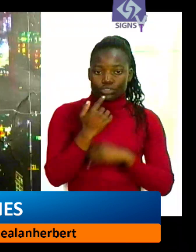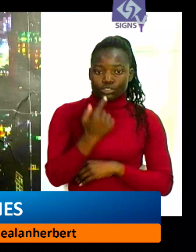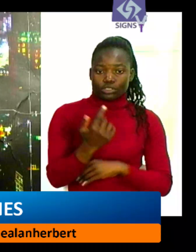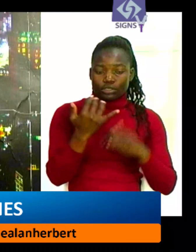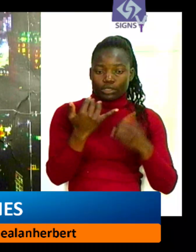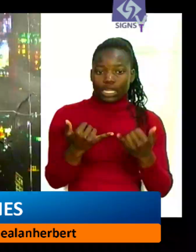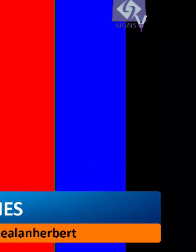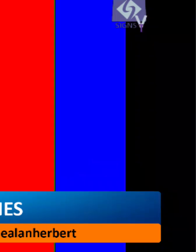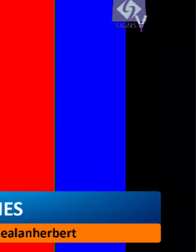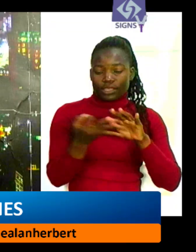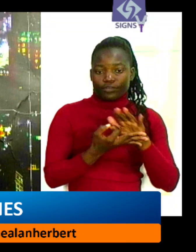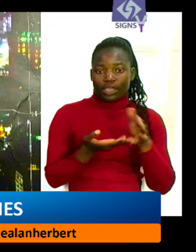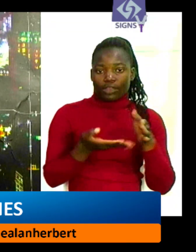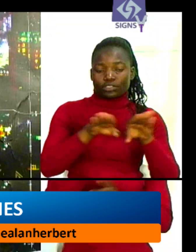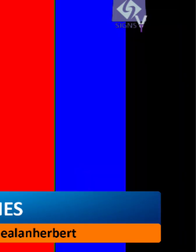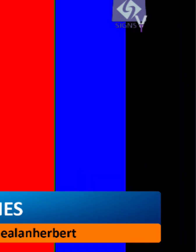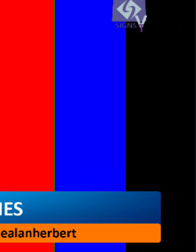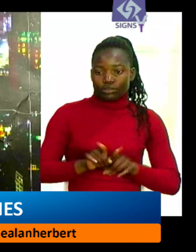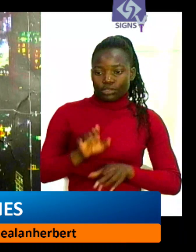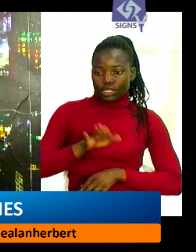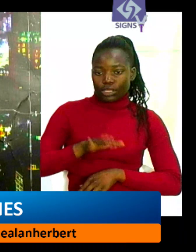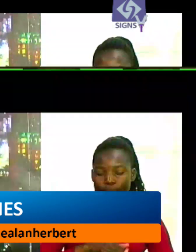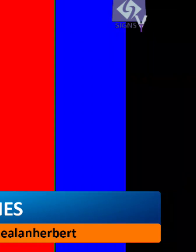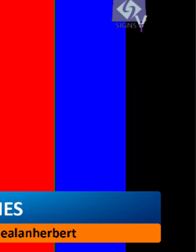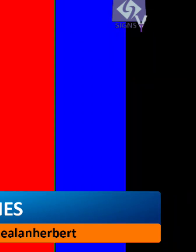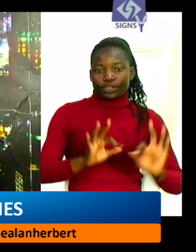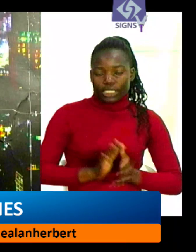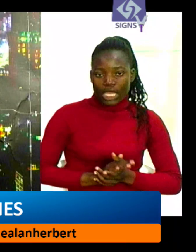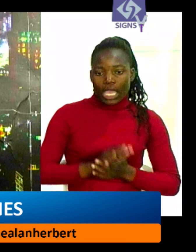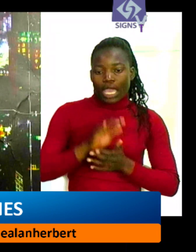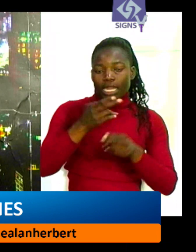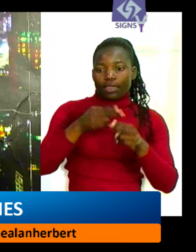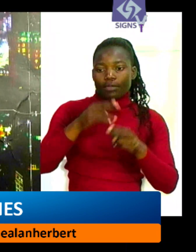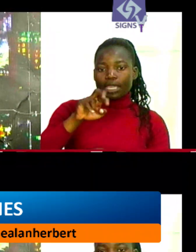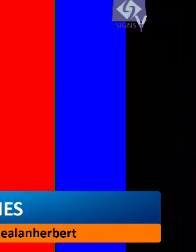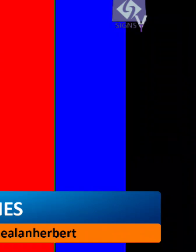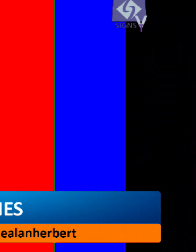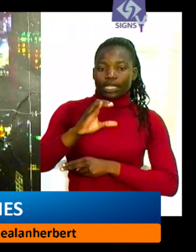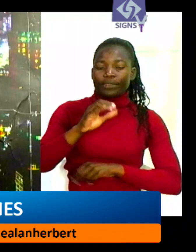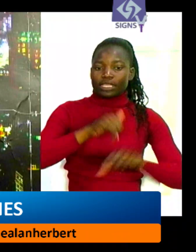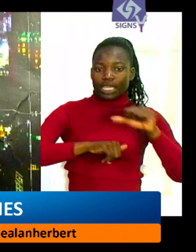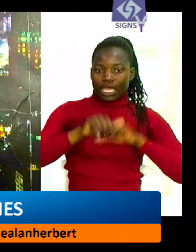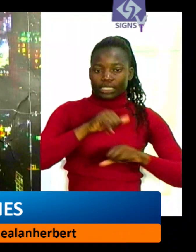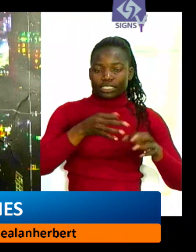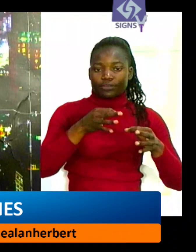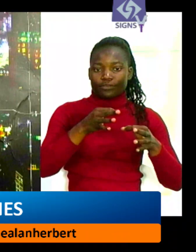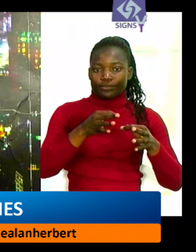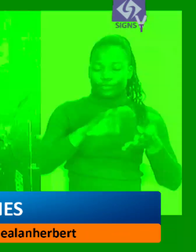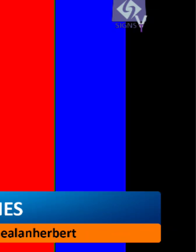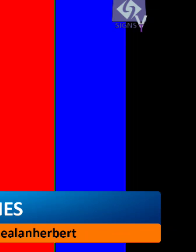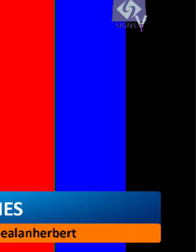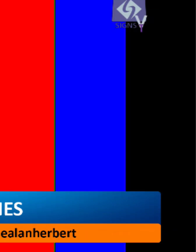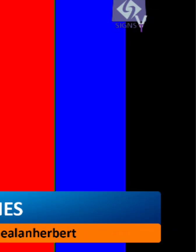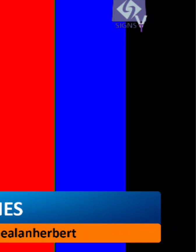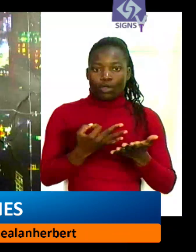here court was told the miscellaneous file closed and the woman was set free. Eric Machogu, the acting